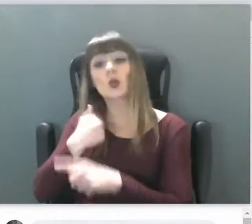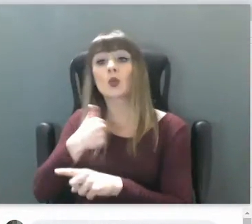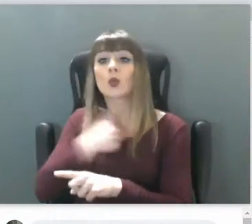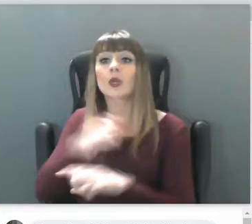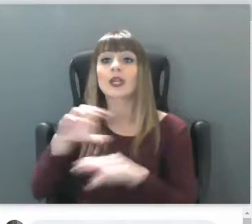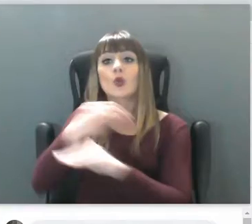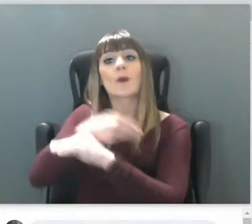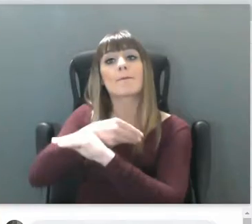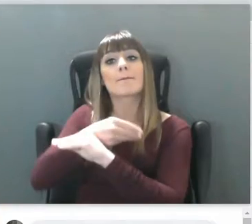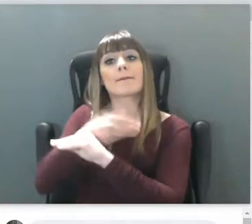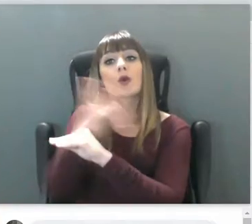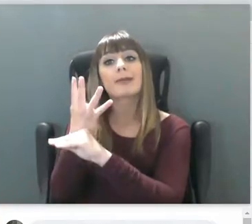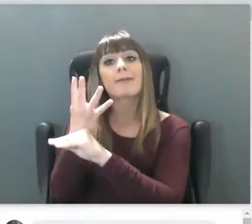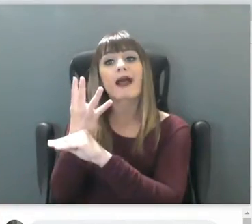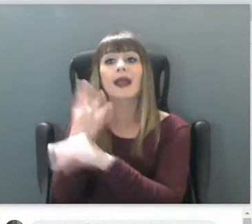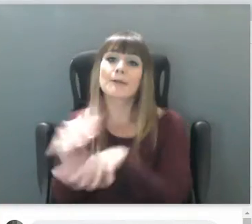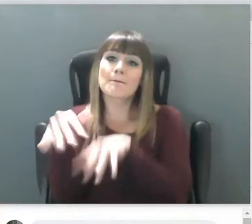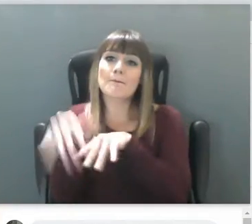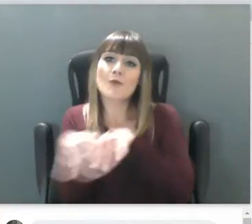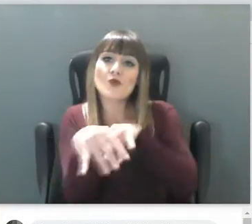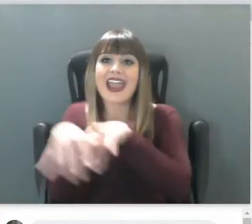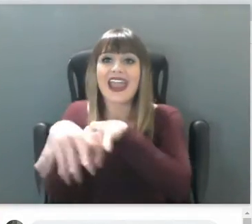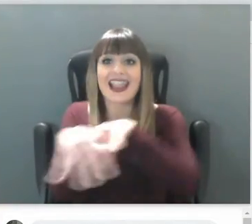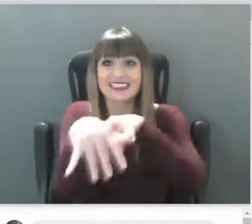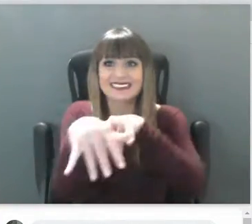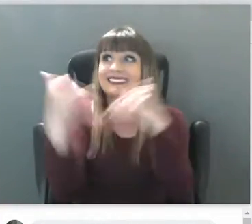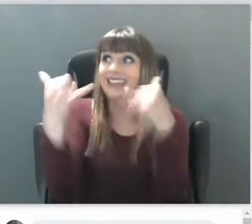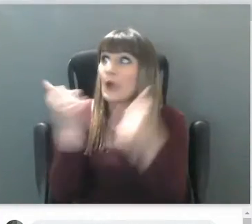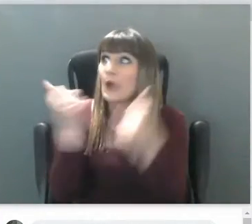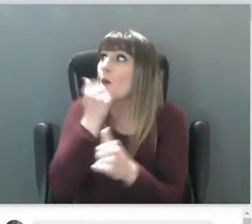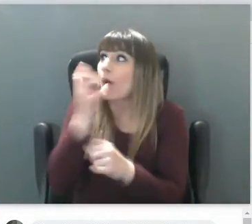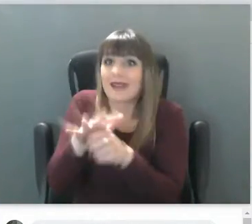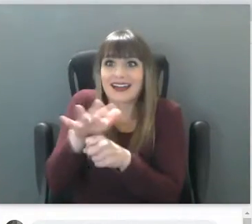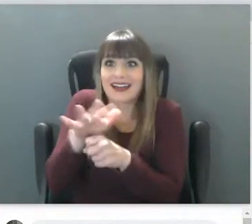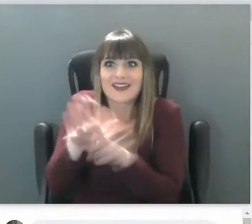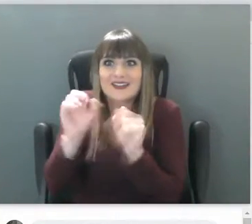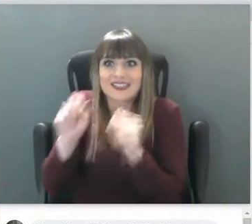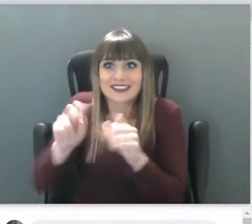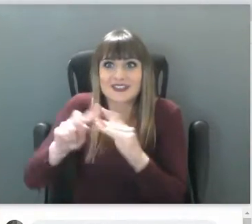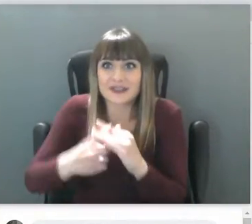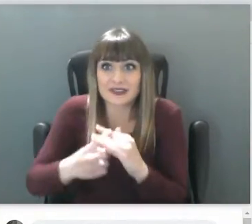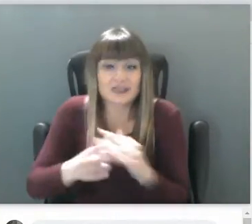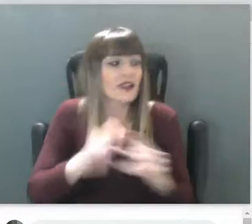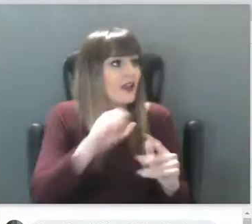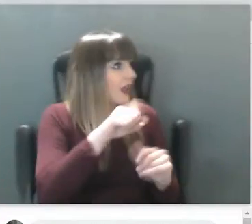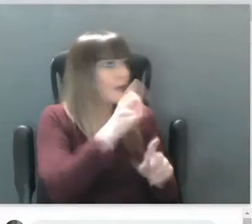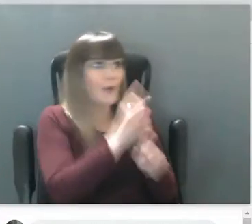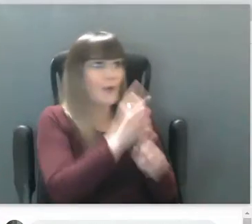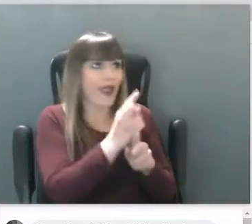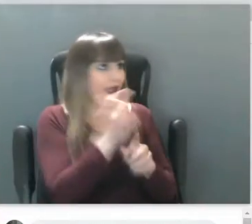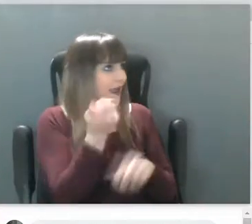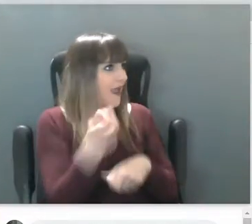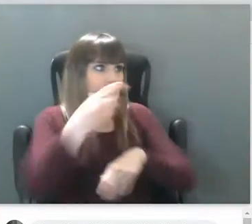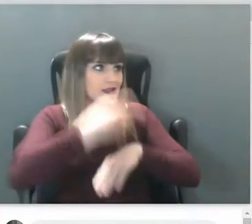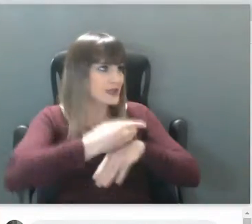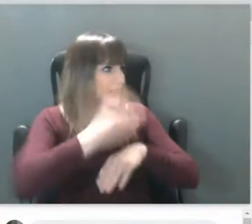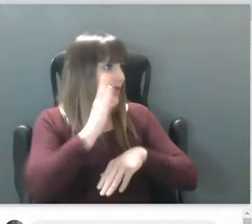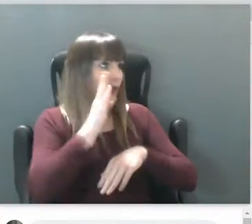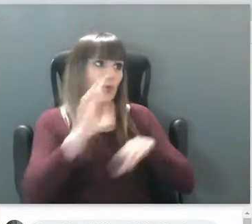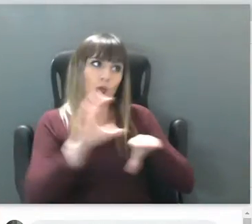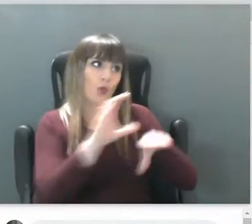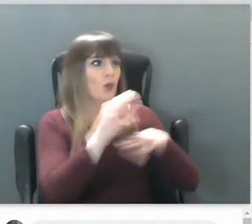now getting warm enough to take them outside for that. Yeah, any given day we do porcupine parades outside of SAB. Look for